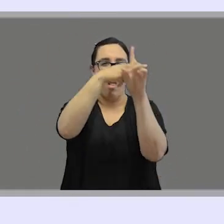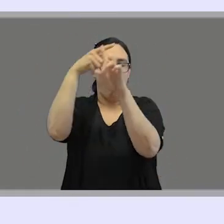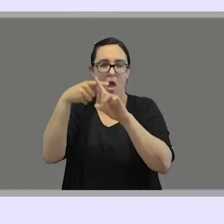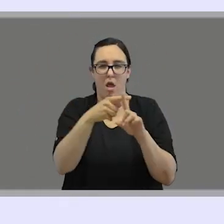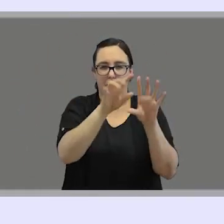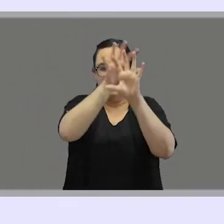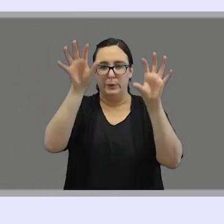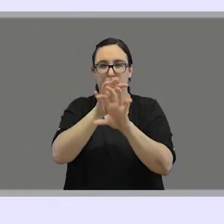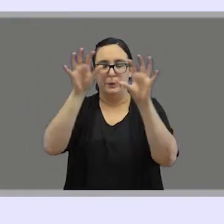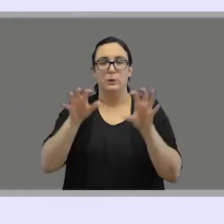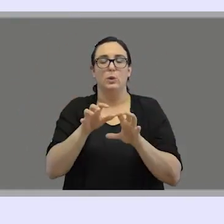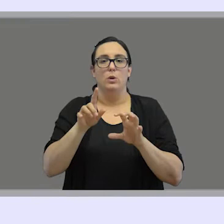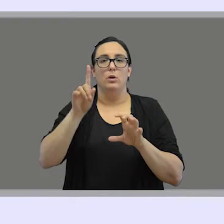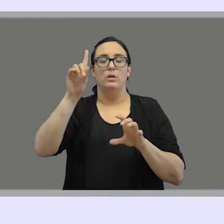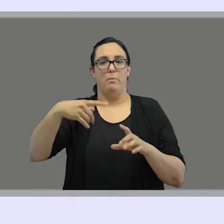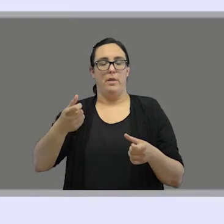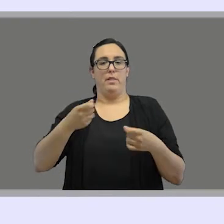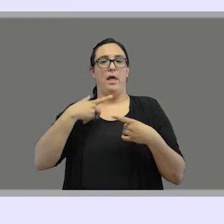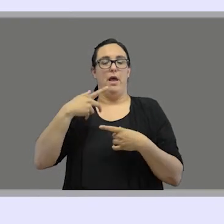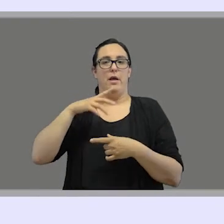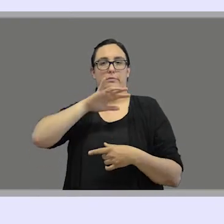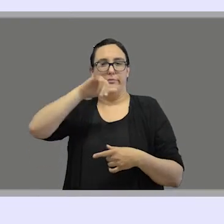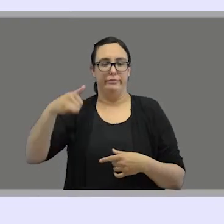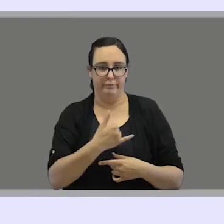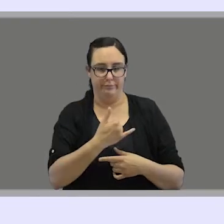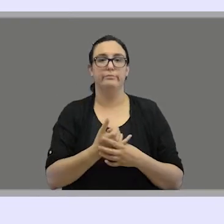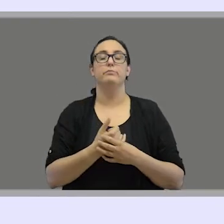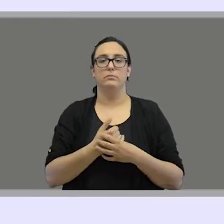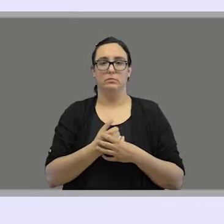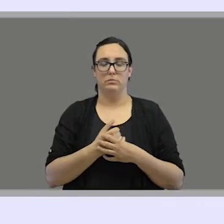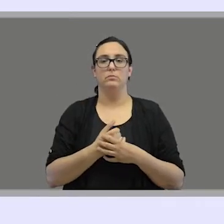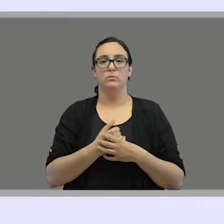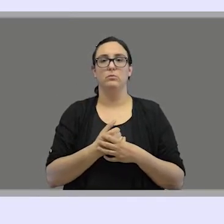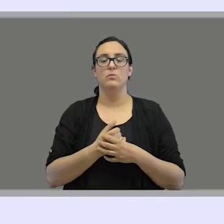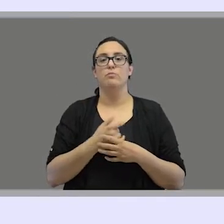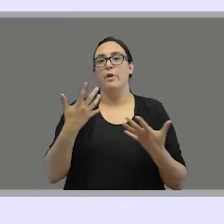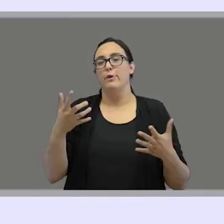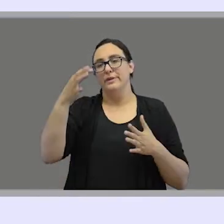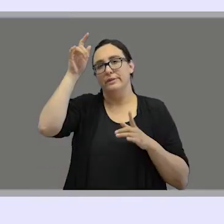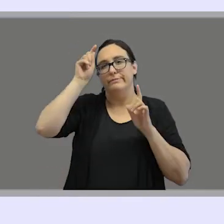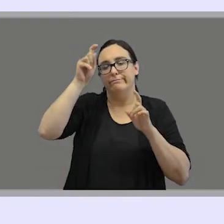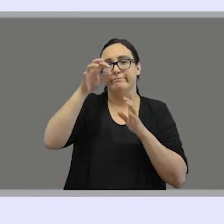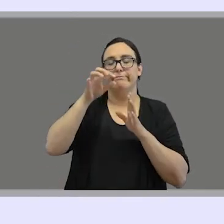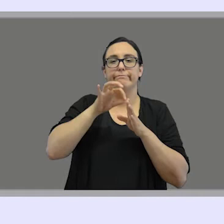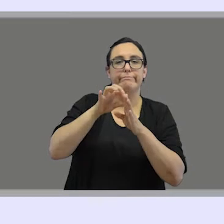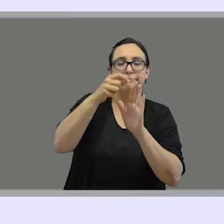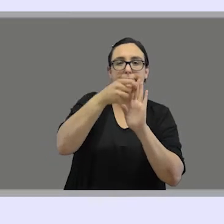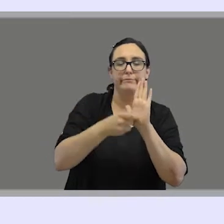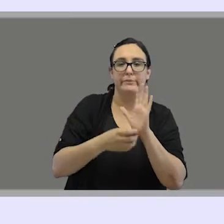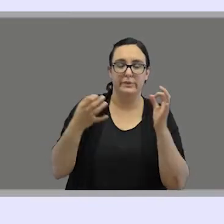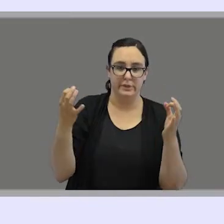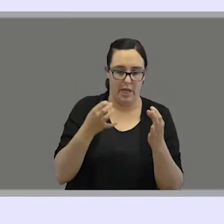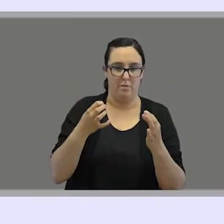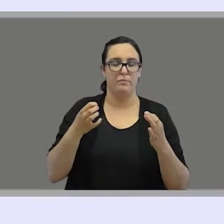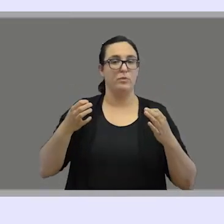have different colors, could produce eye fatigue too. So we could say that a best practice would be to have